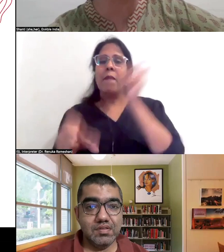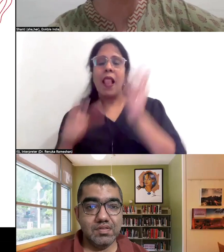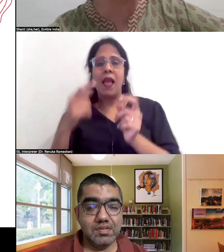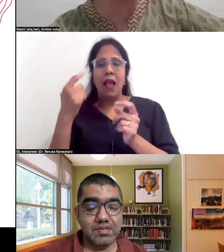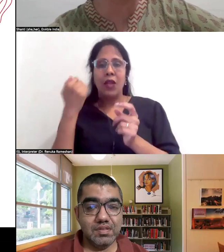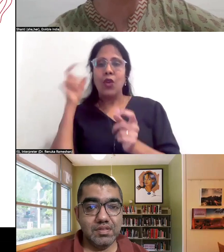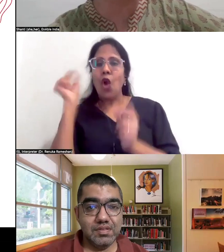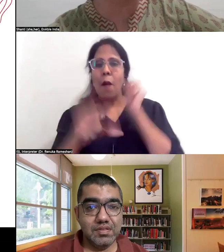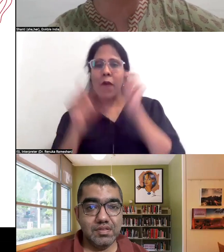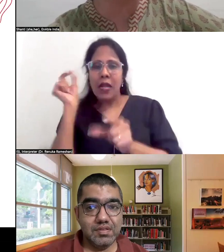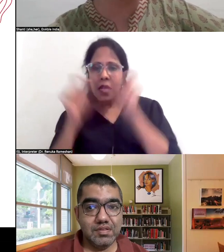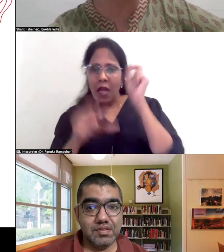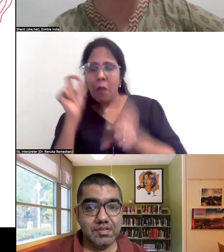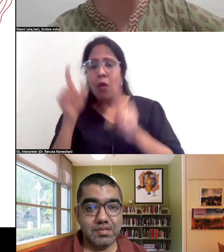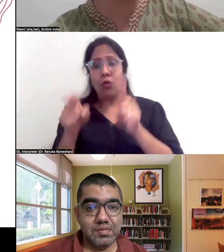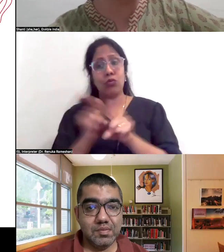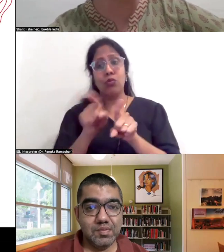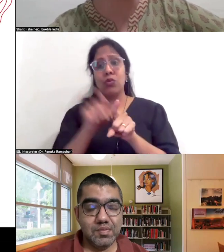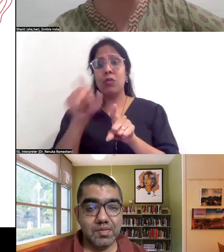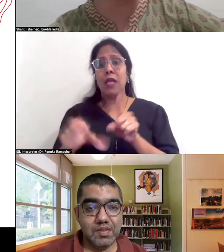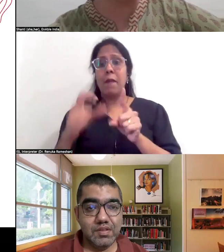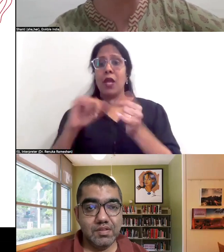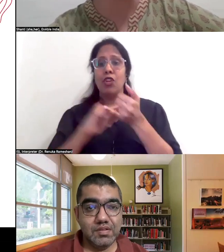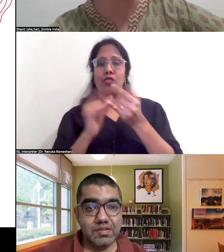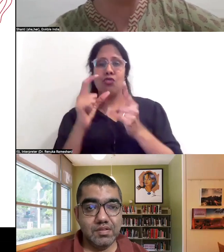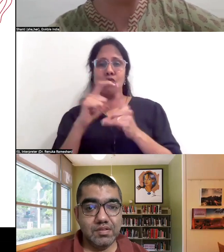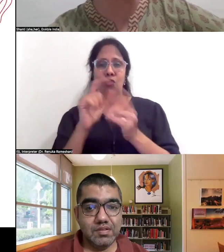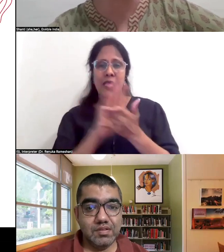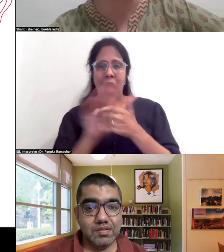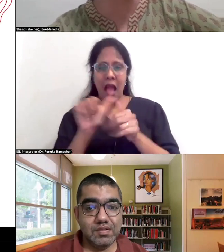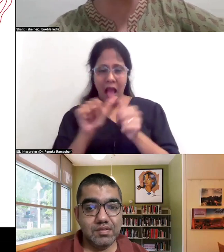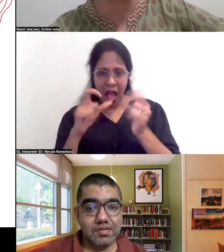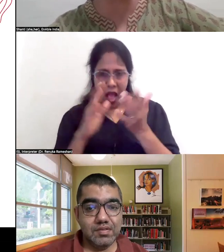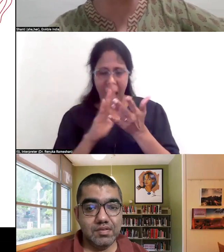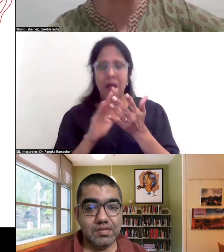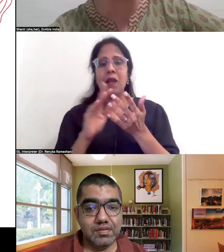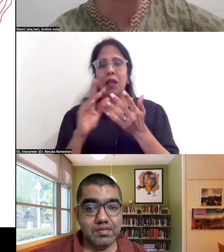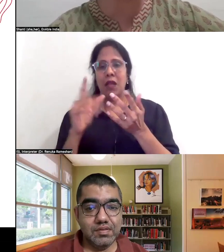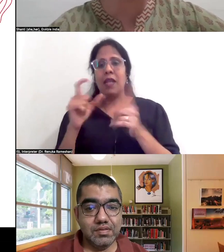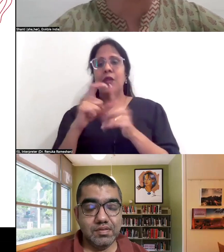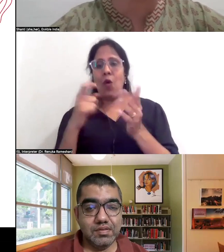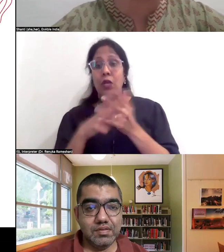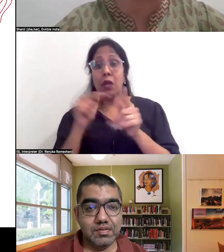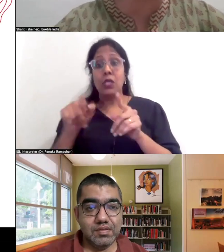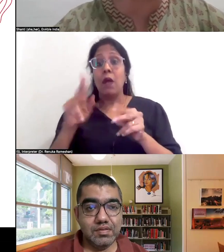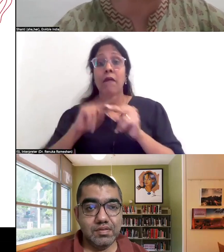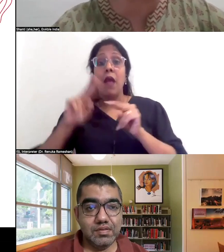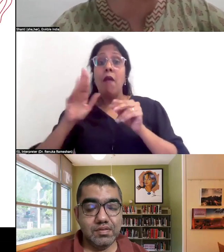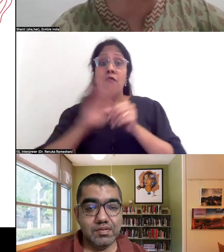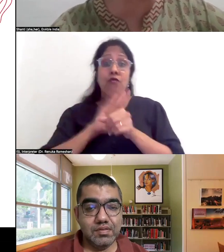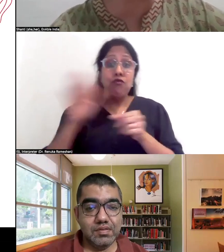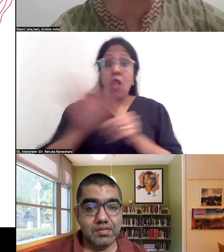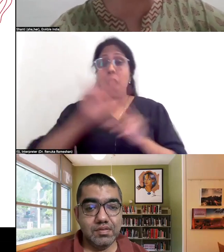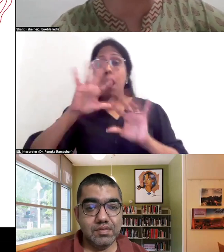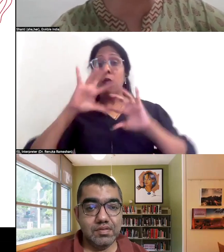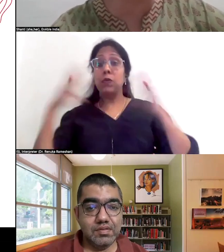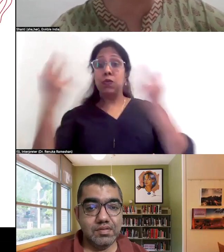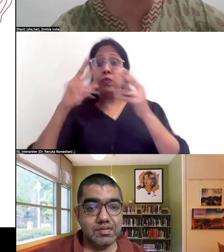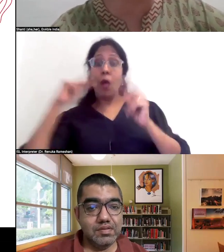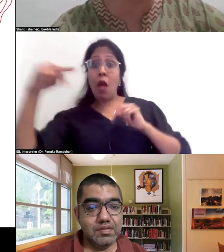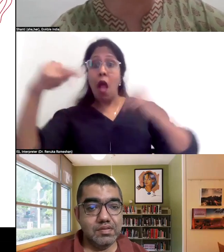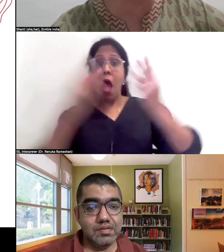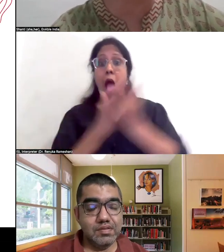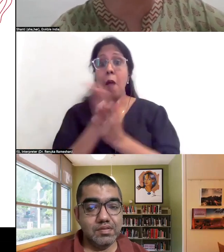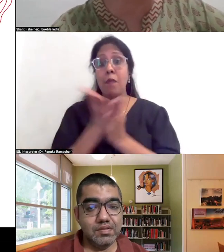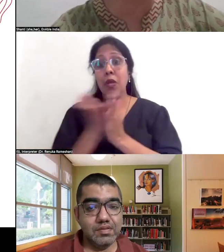And she also said it's such a holistic approach of teamwork at a personal level. Brilliant. Yeah, it's a holistic and teamwork at a personal level. Yes. Yeah. And Brinda